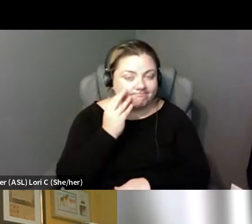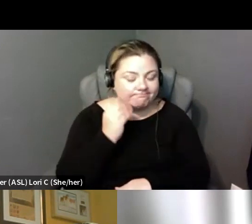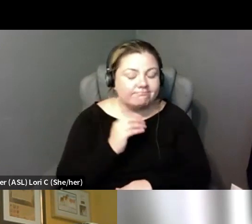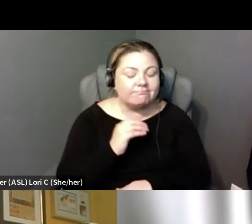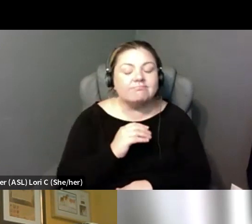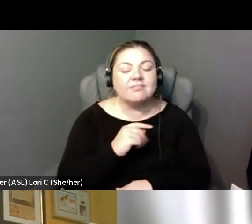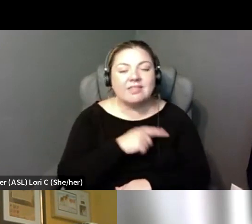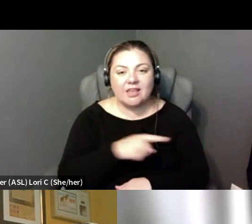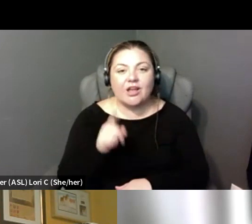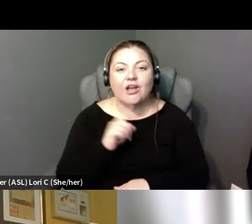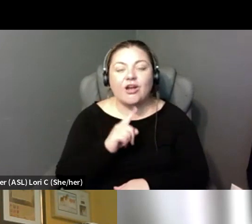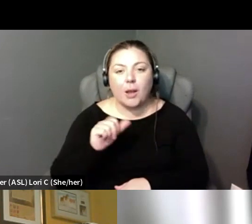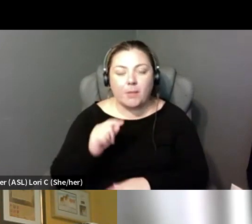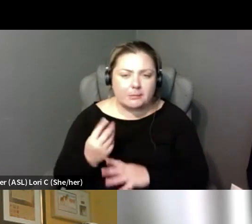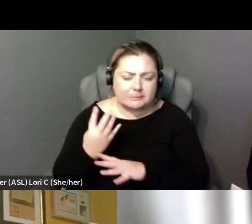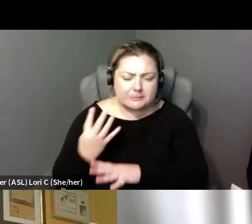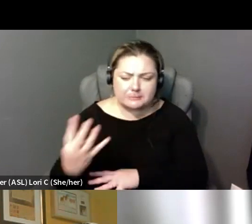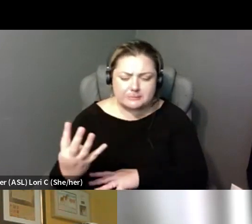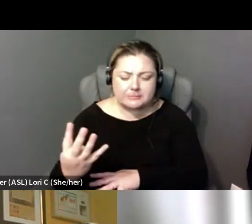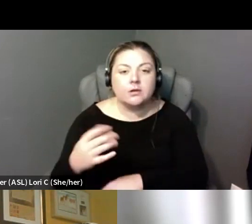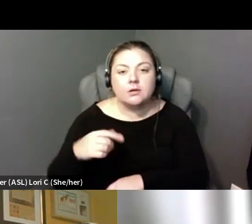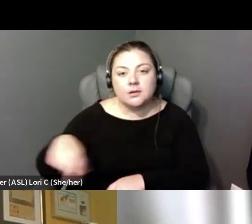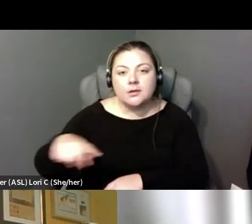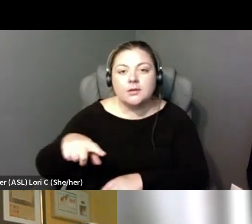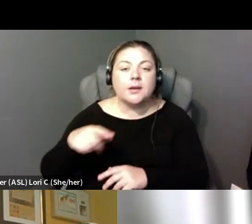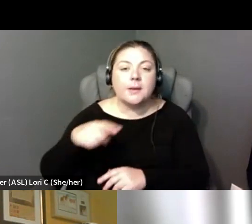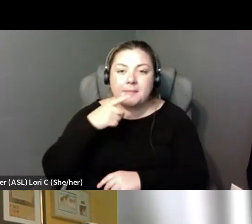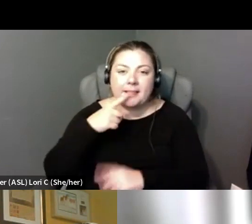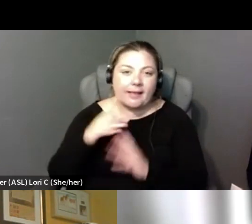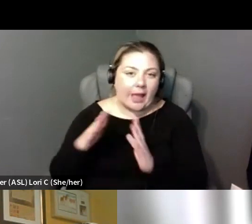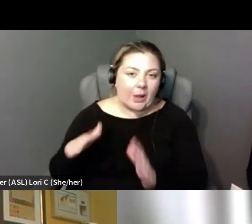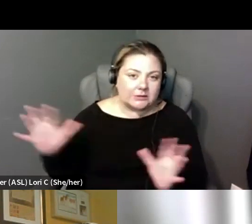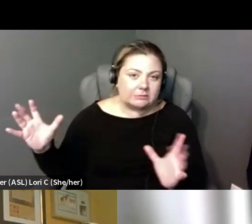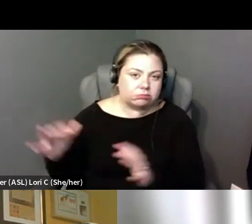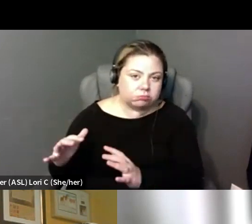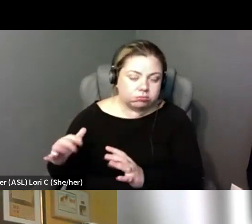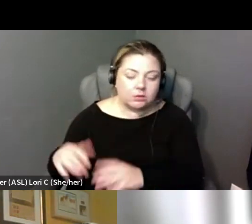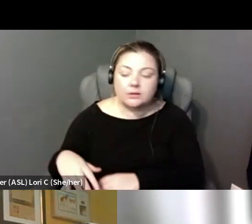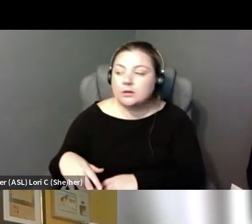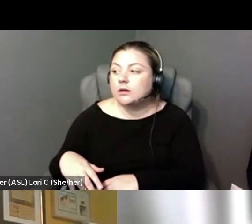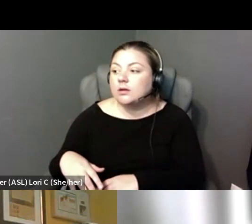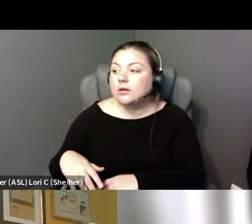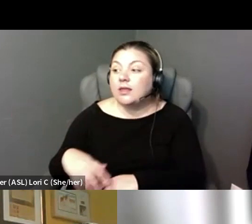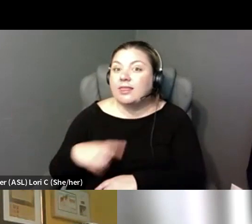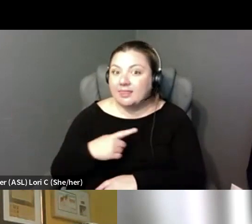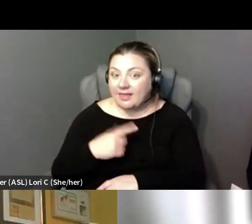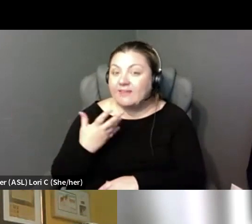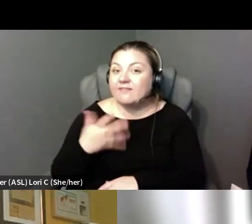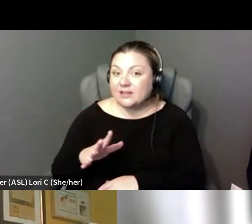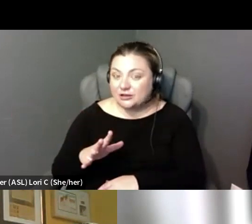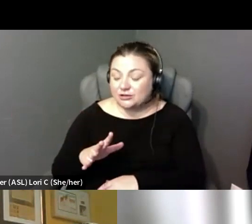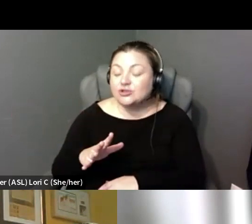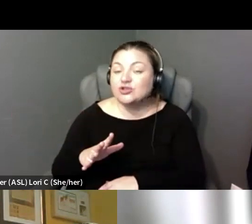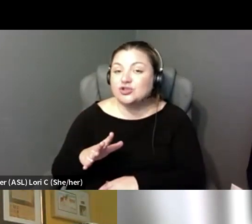high-rise public housing, where they actually engaged residents in